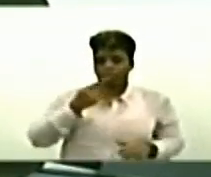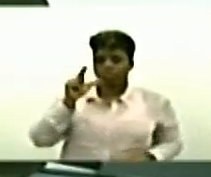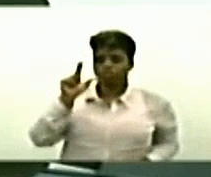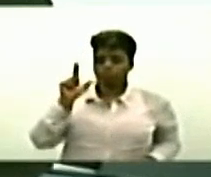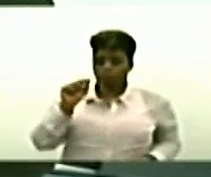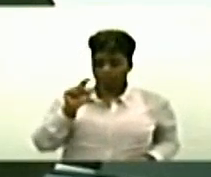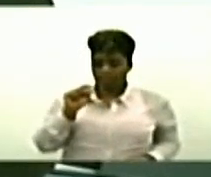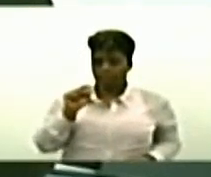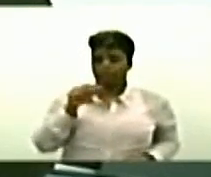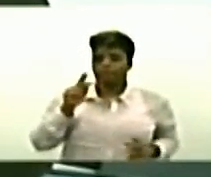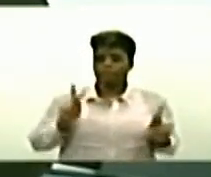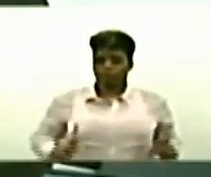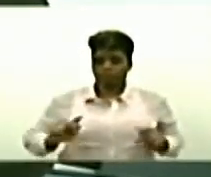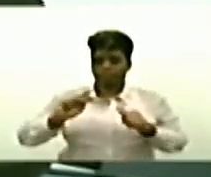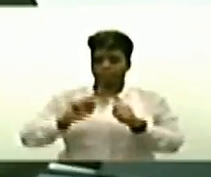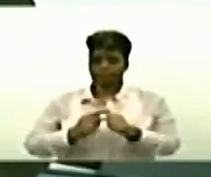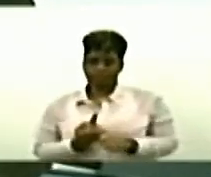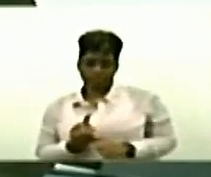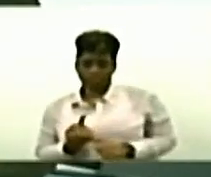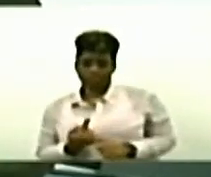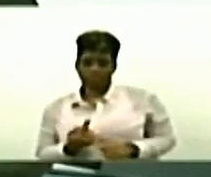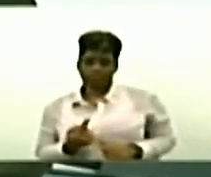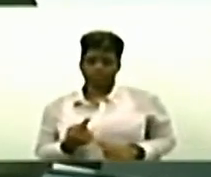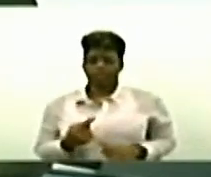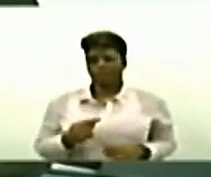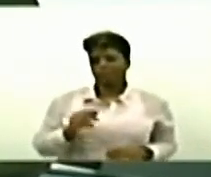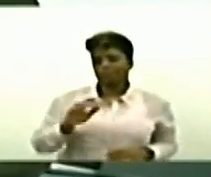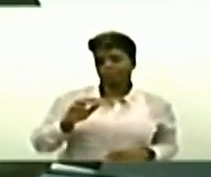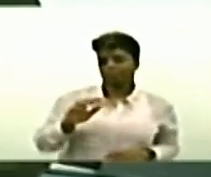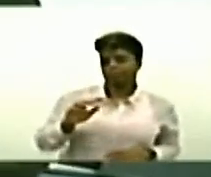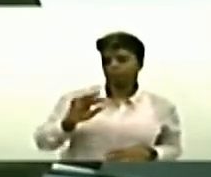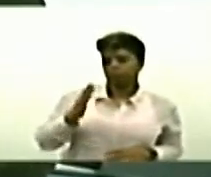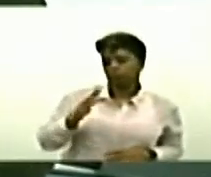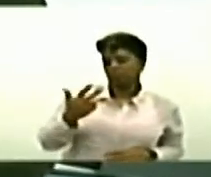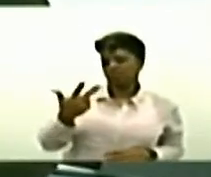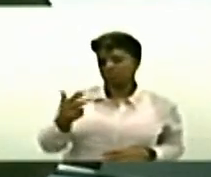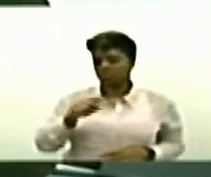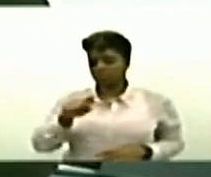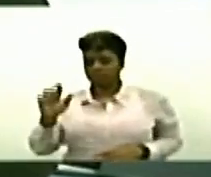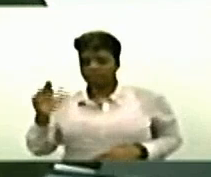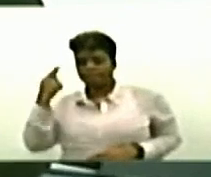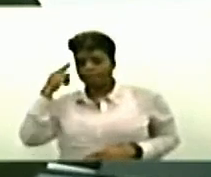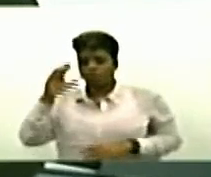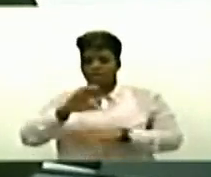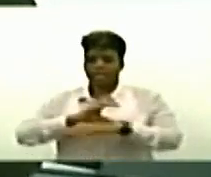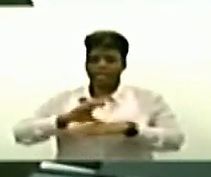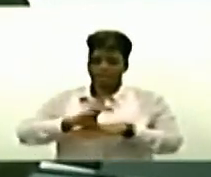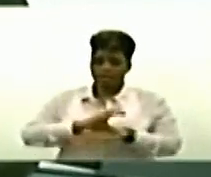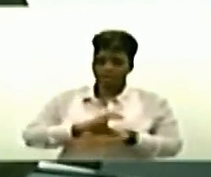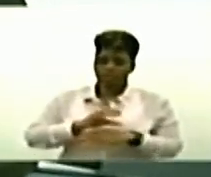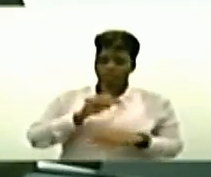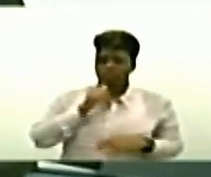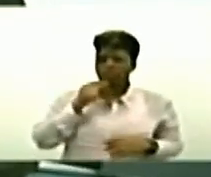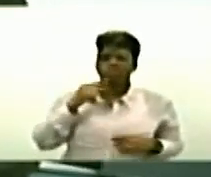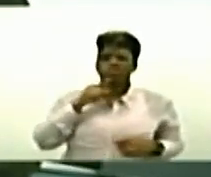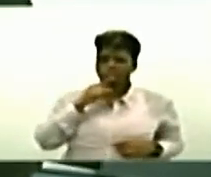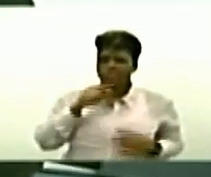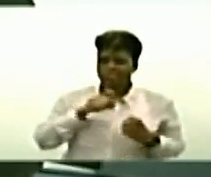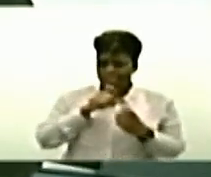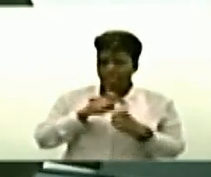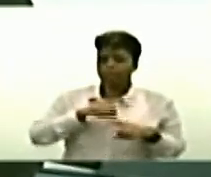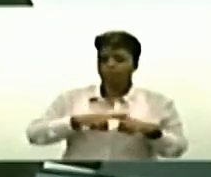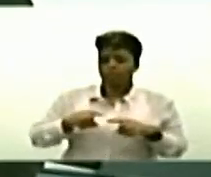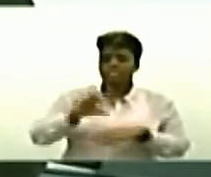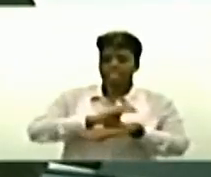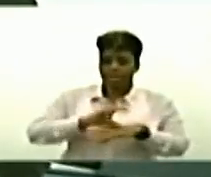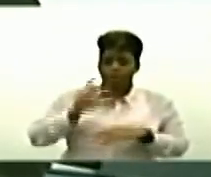initially, with, I think, between 3 to 5 for Carriacou. Thereabout, I don't have the exact figures, but Carriacou definitely is going to have